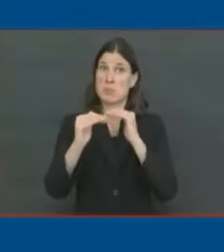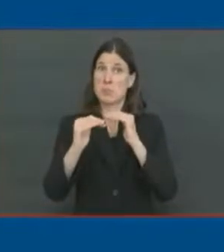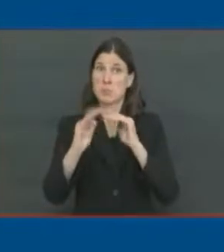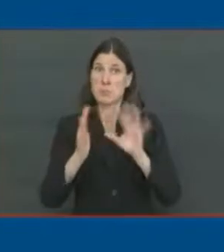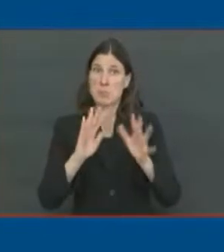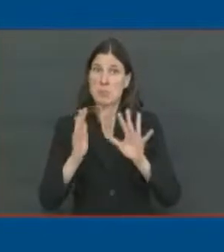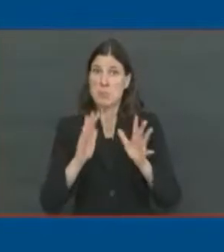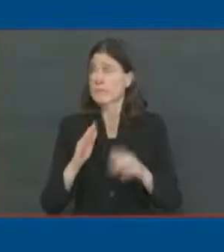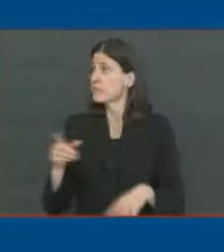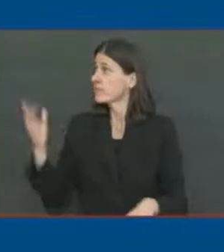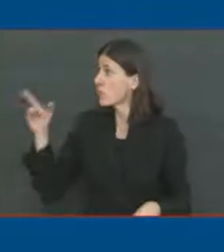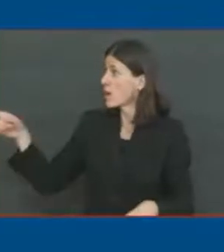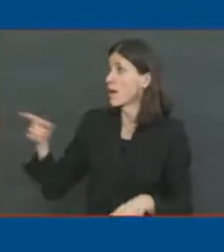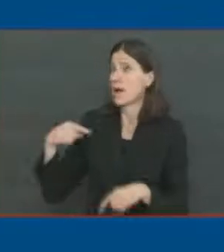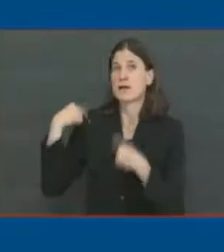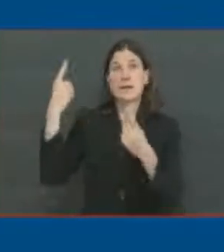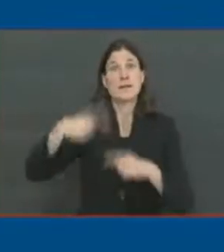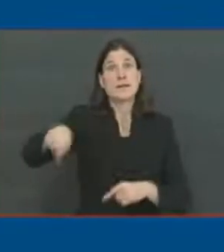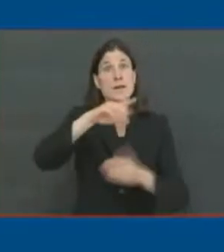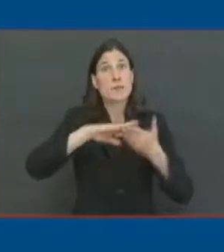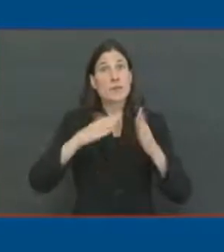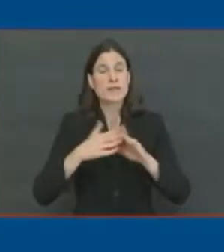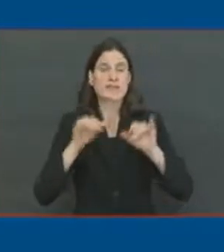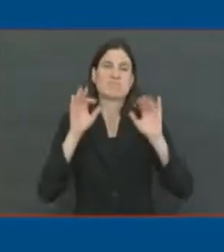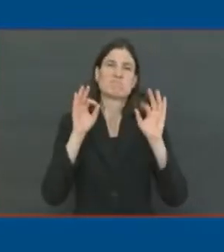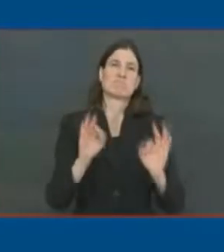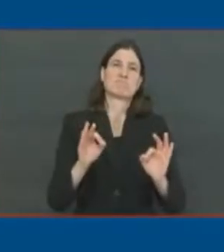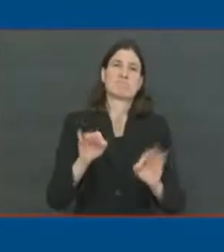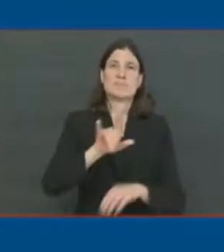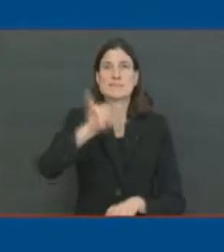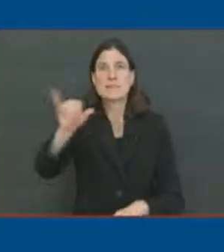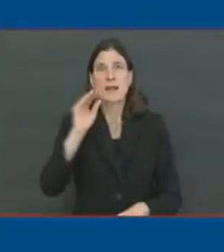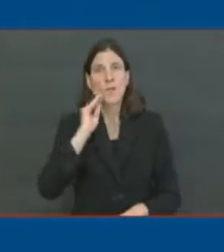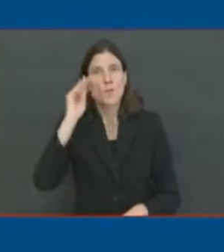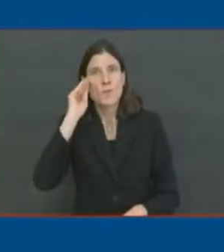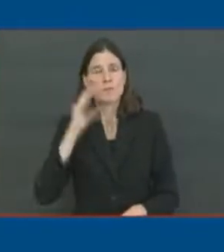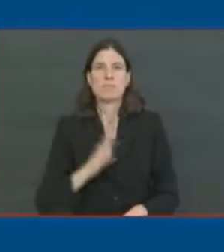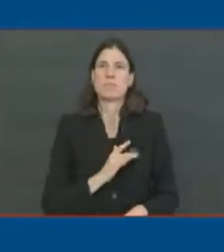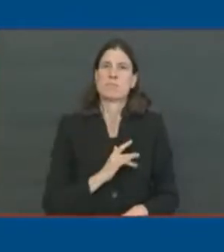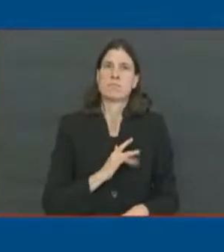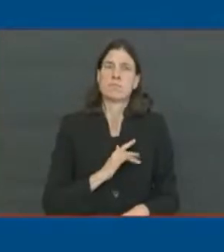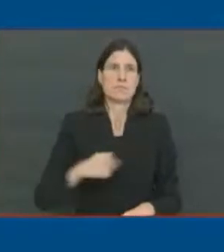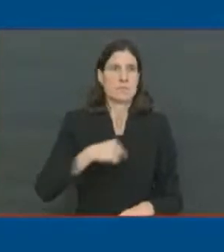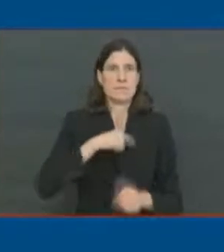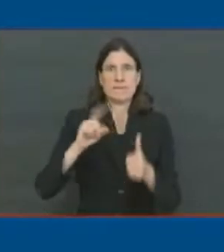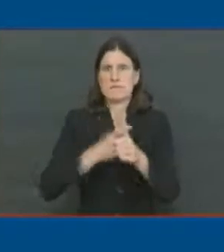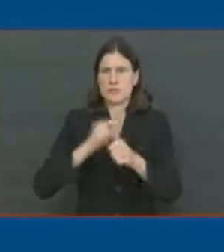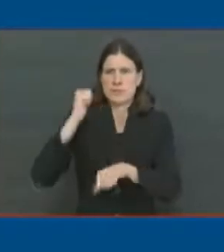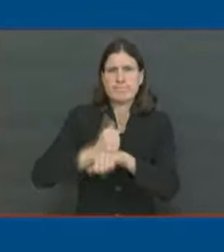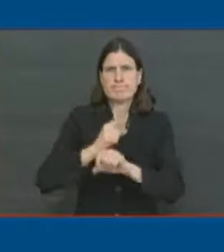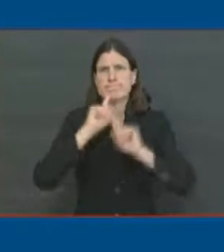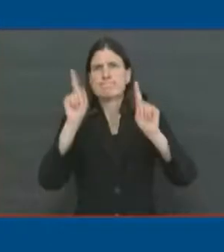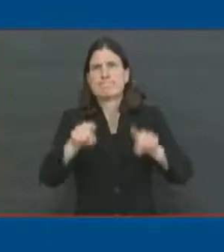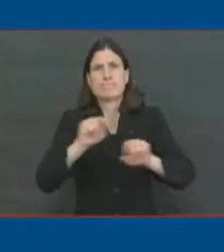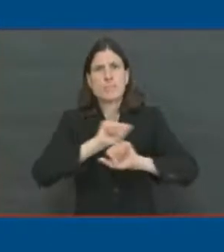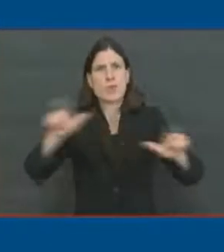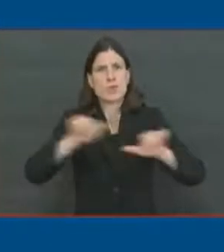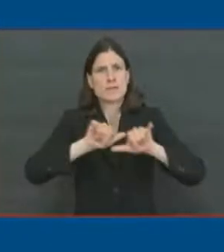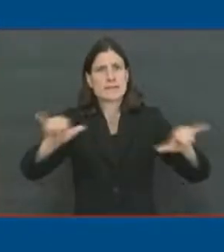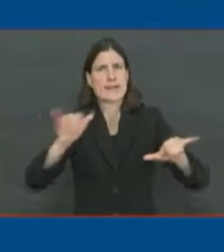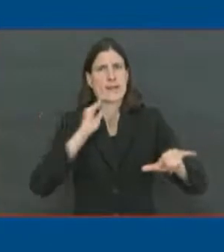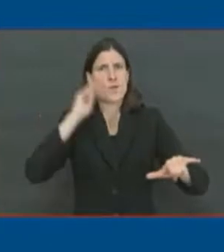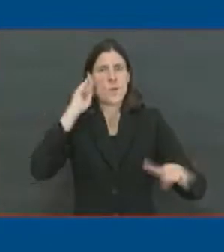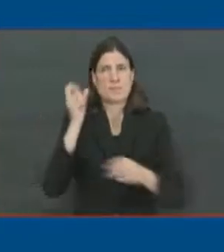in New England, in the Northeast. That's because of your hard work. We're in a stable place, but it's a tentative place. So we're going to